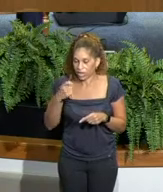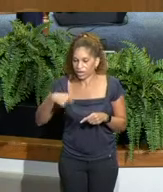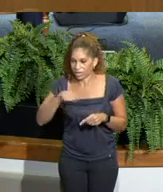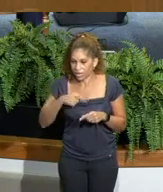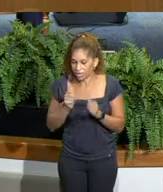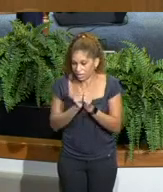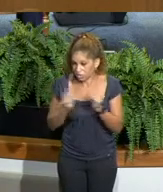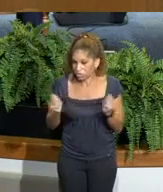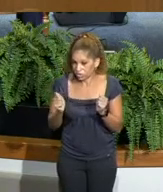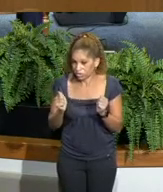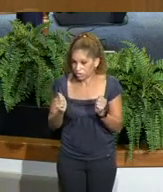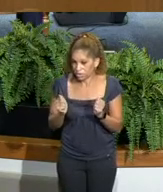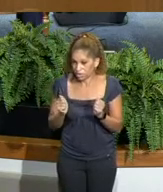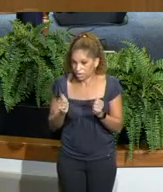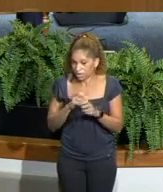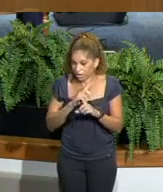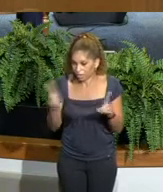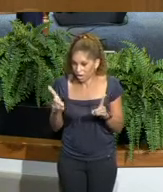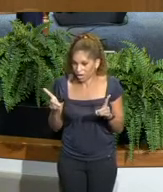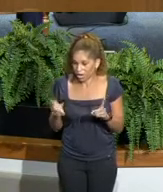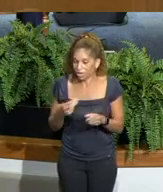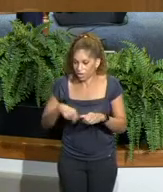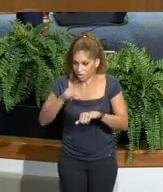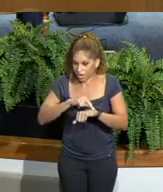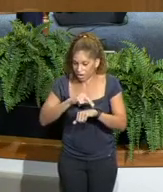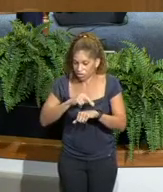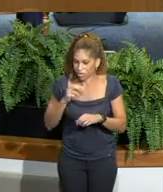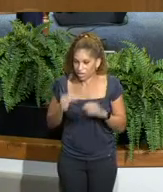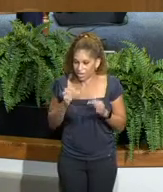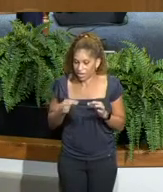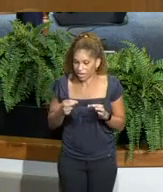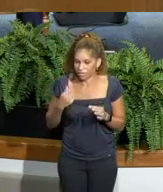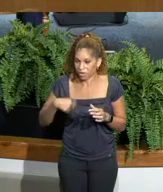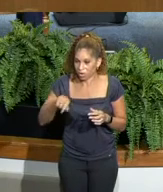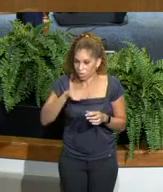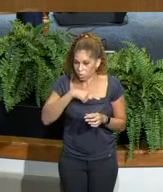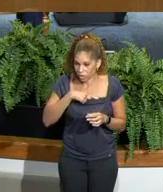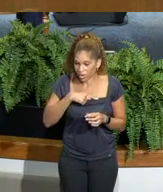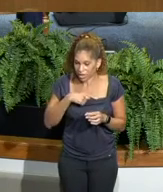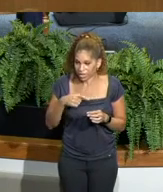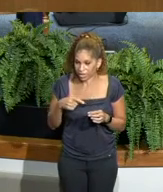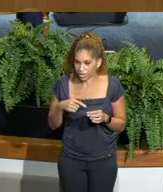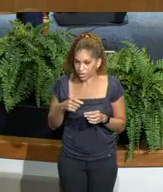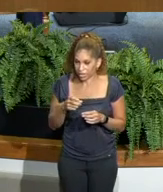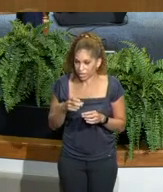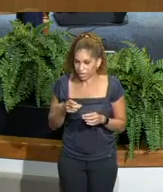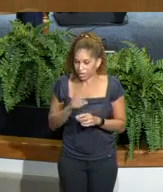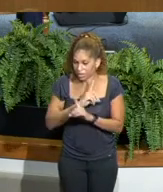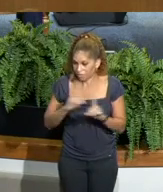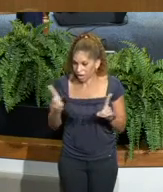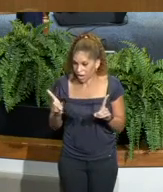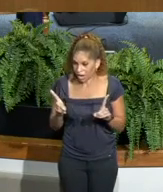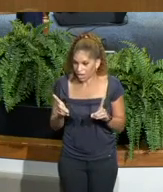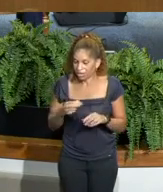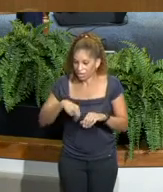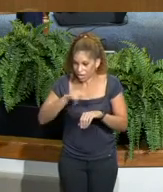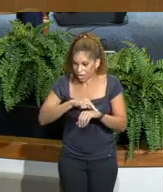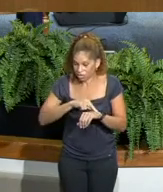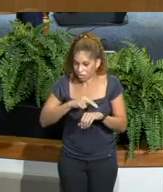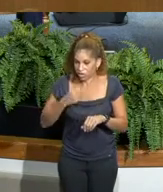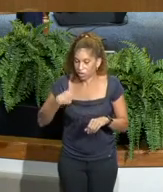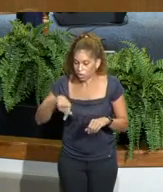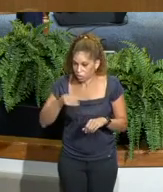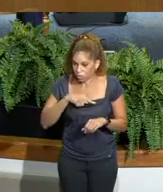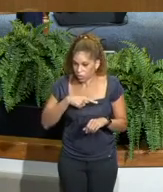if we split the nation, then we'll win the better half. He said, it might go out of control, but it's worth